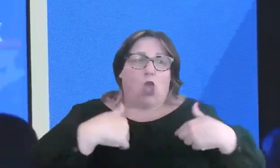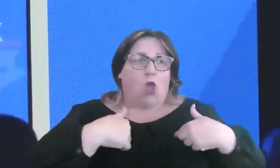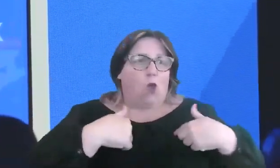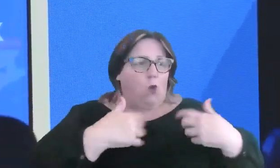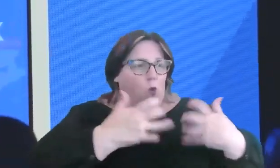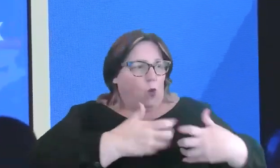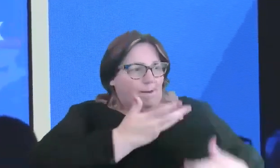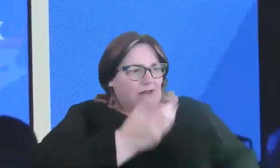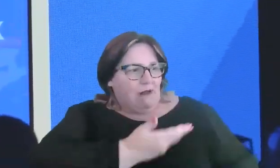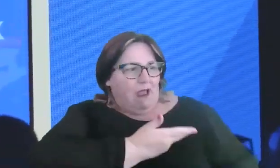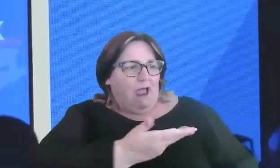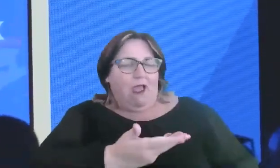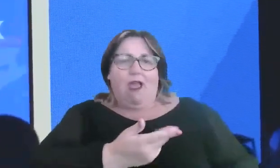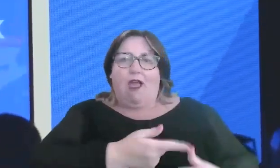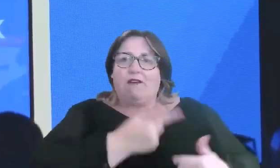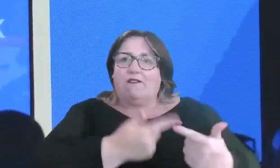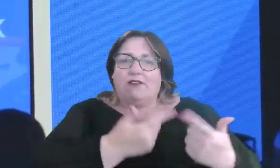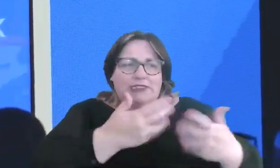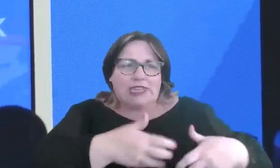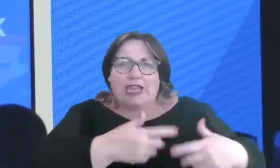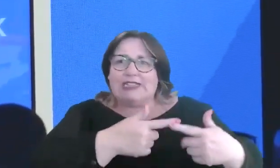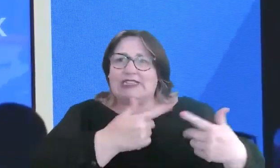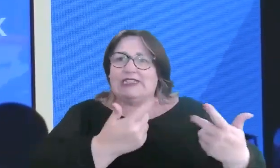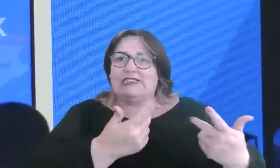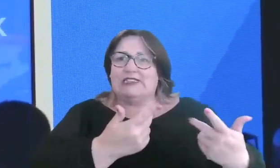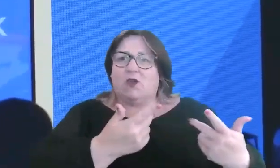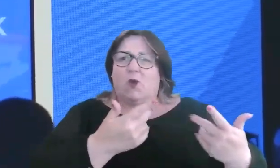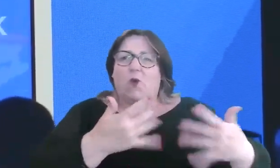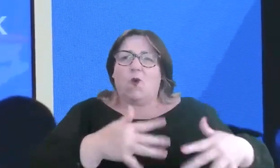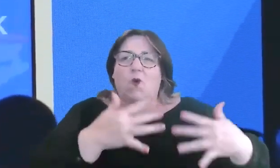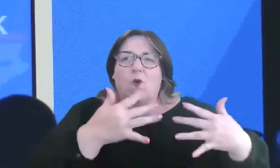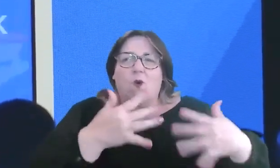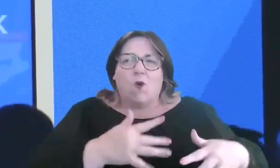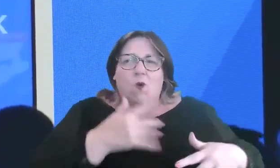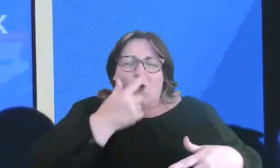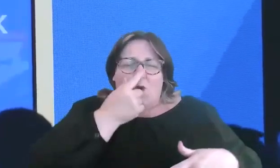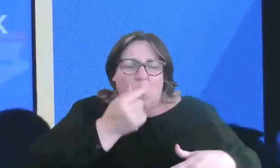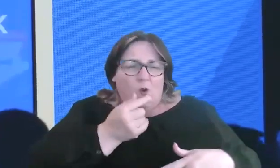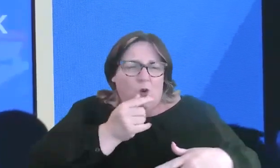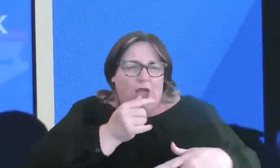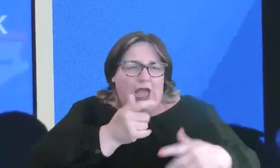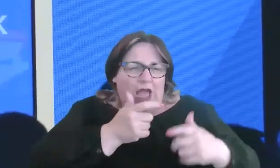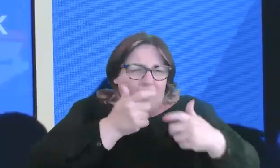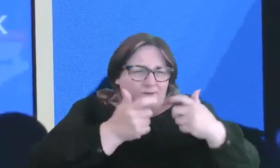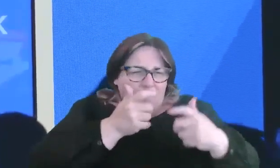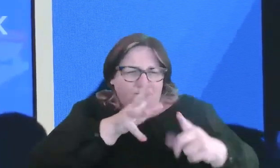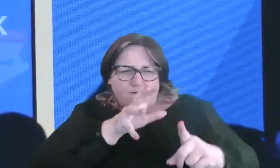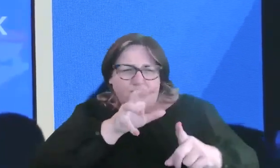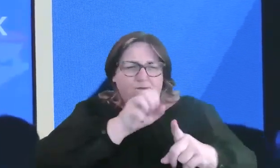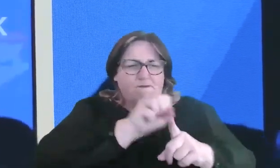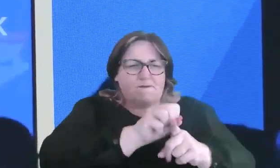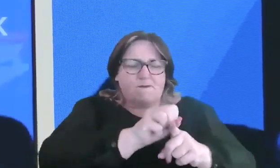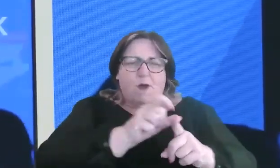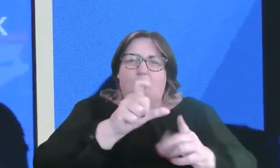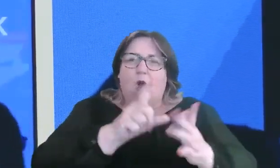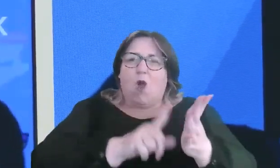using AI to isolate for stroke victims exactly where the clot is in the brain in